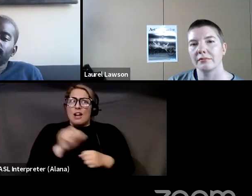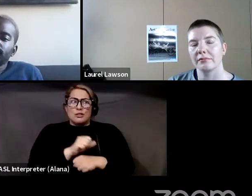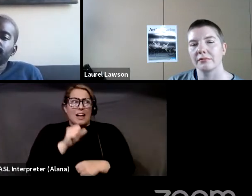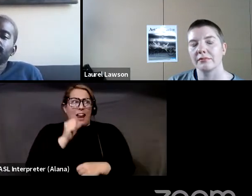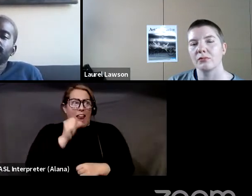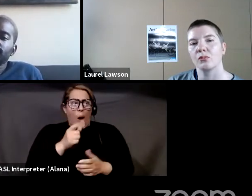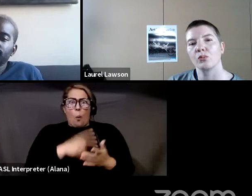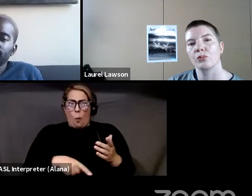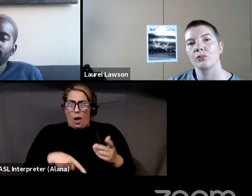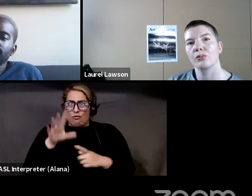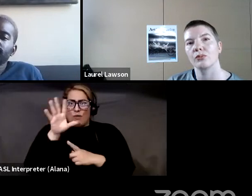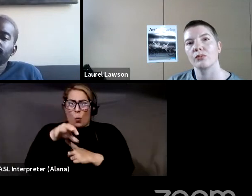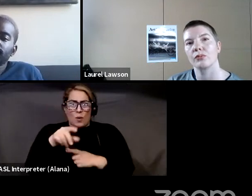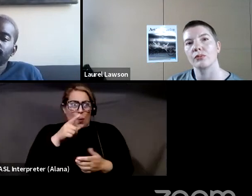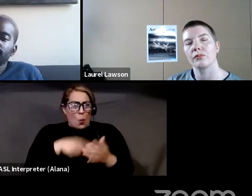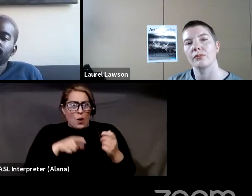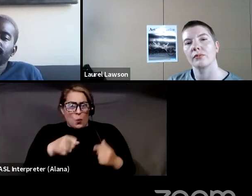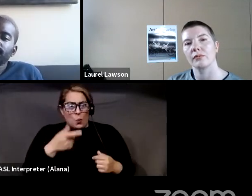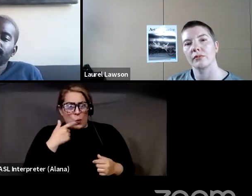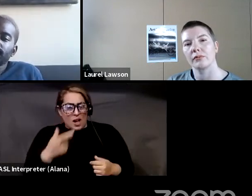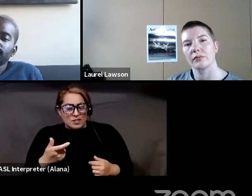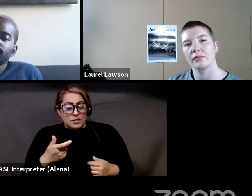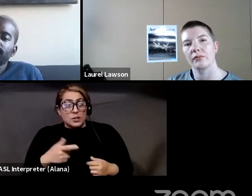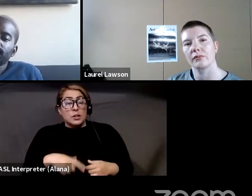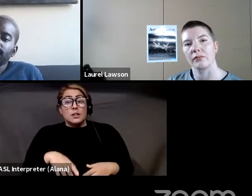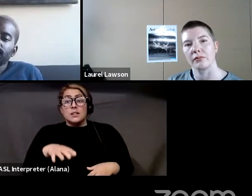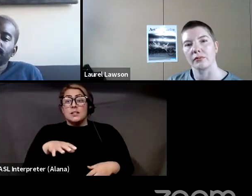recorded. So what you